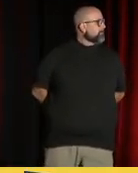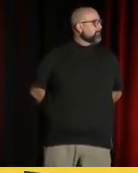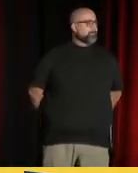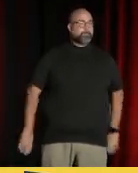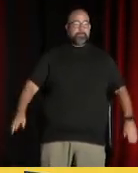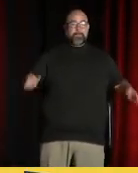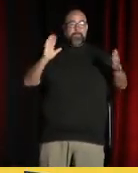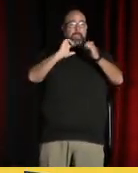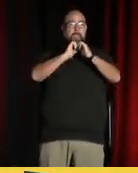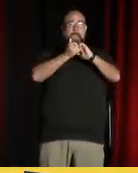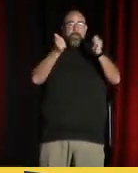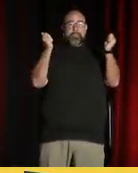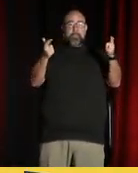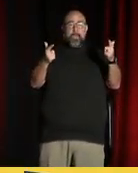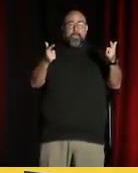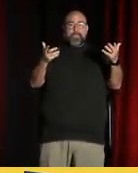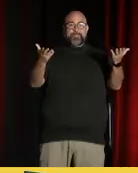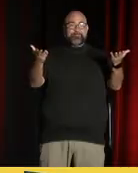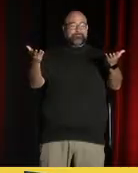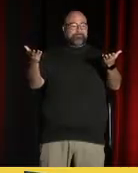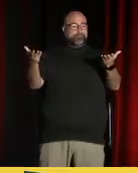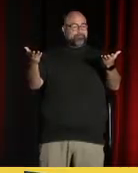How is everybody?